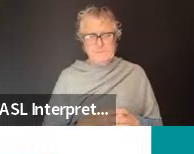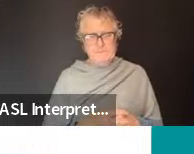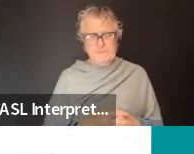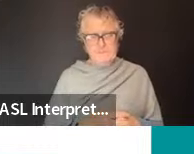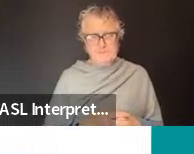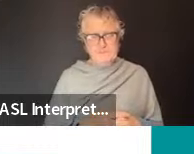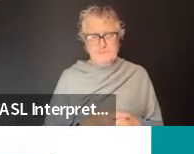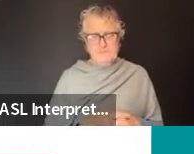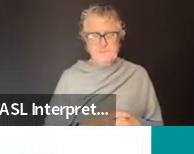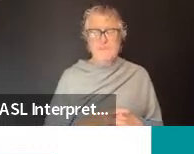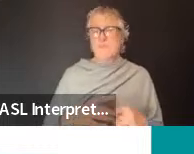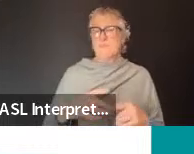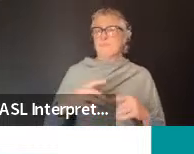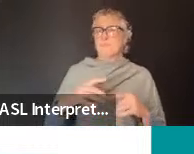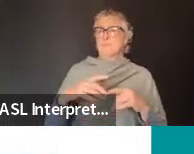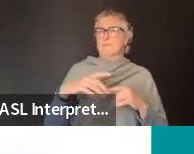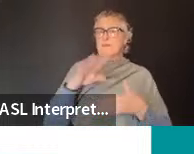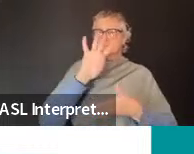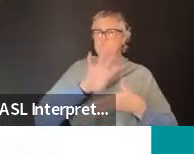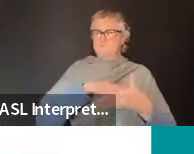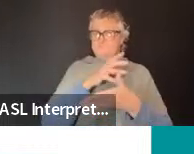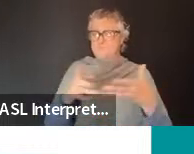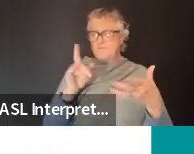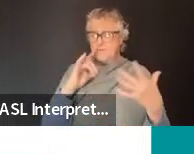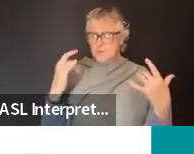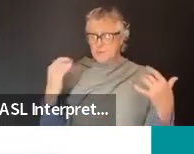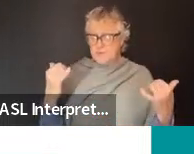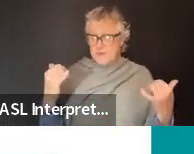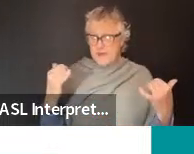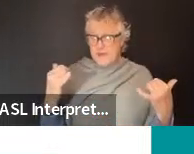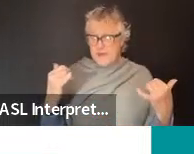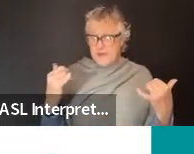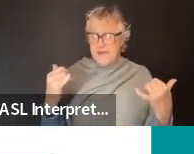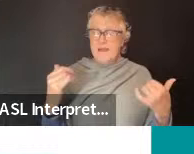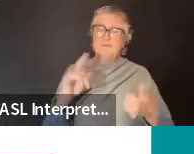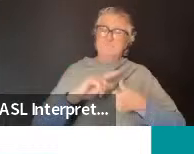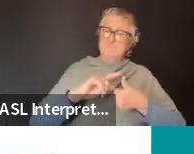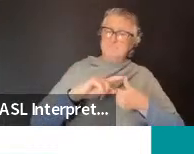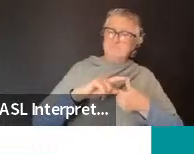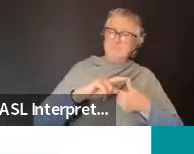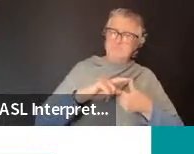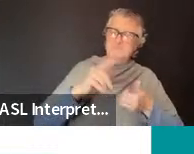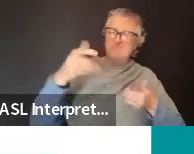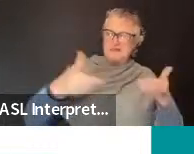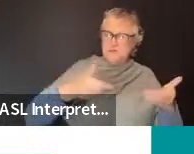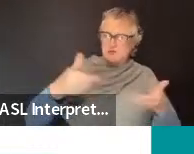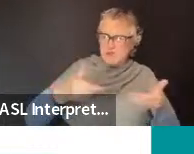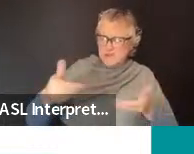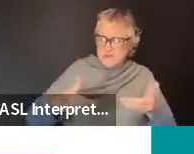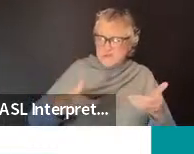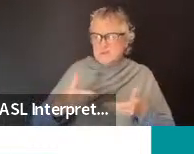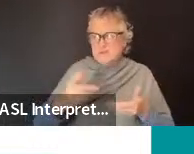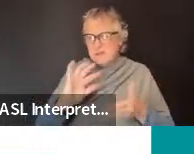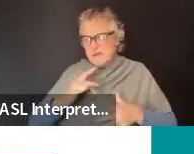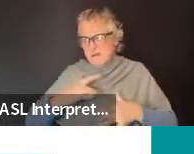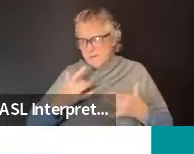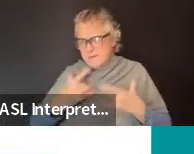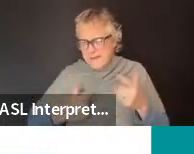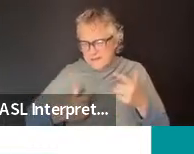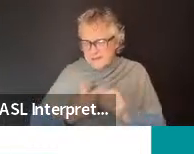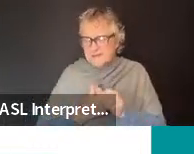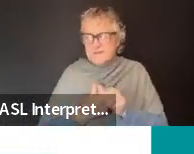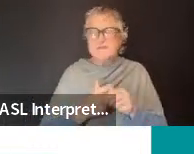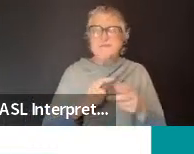So our meeting agenda we'll have a round of introductions and updates, and then a program